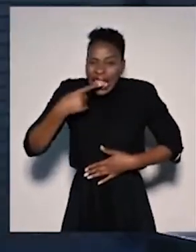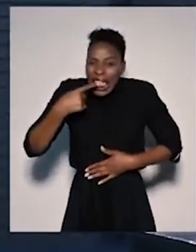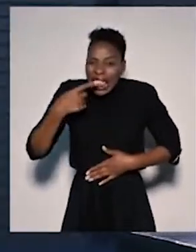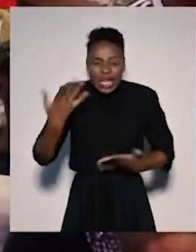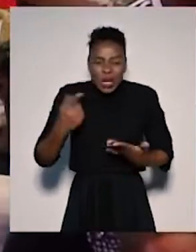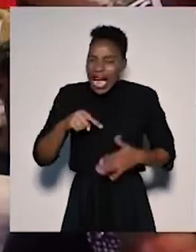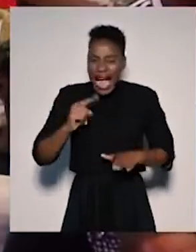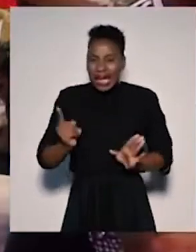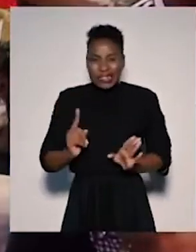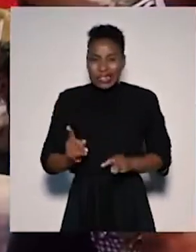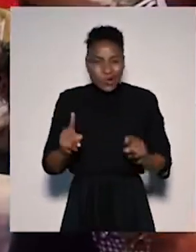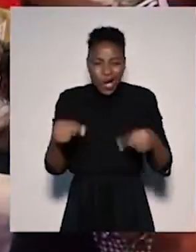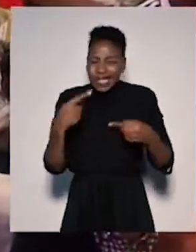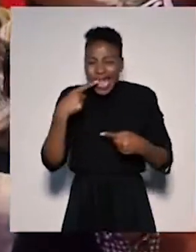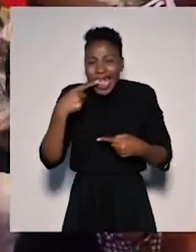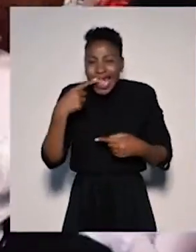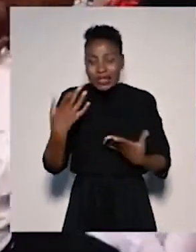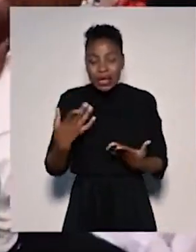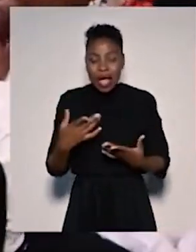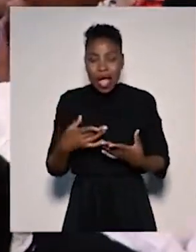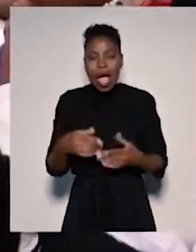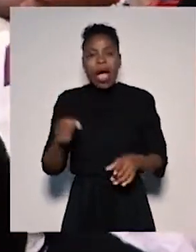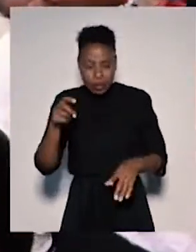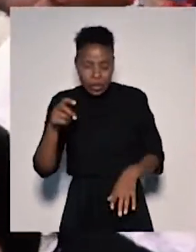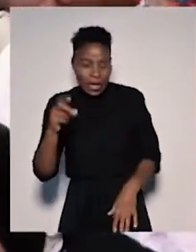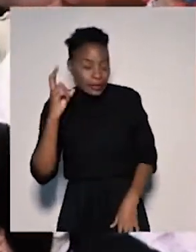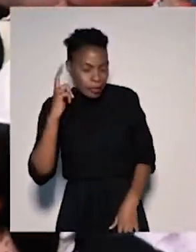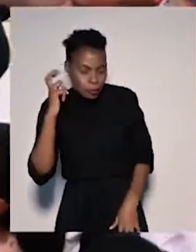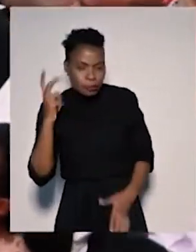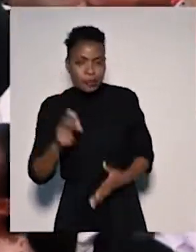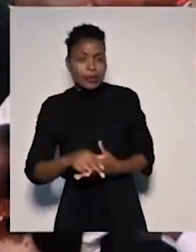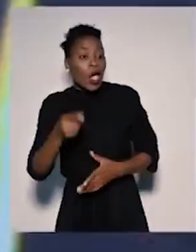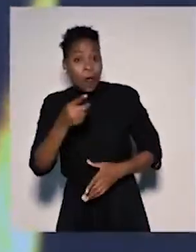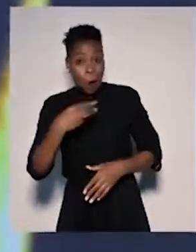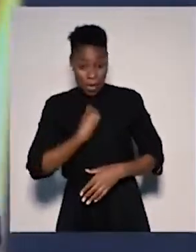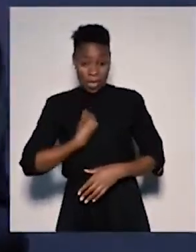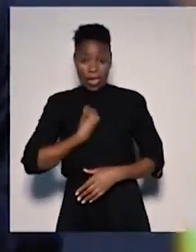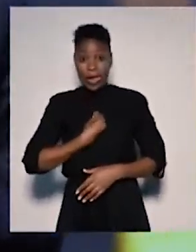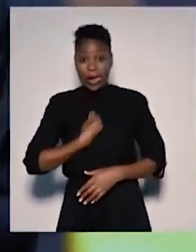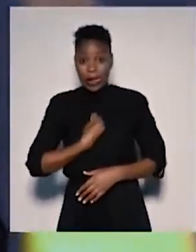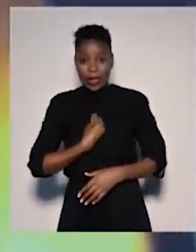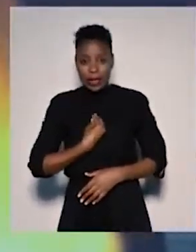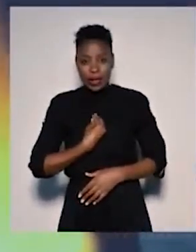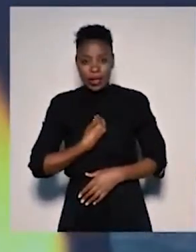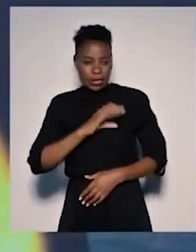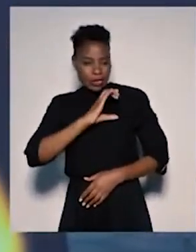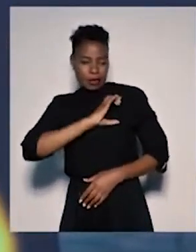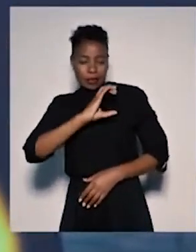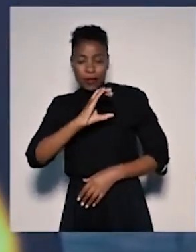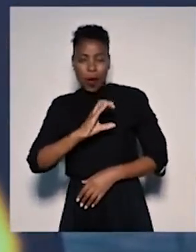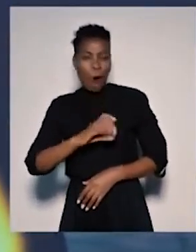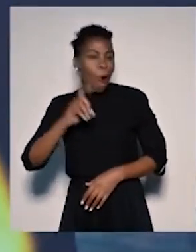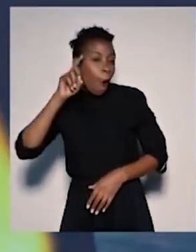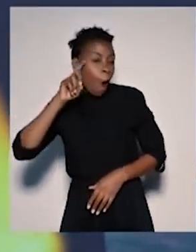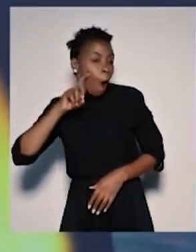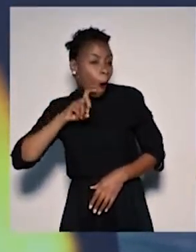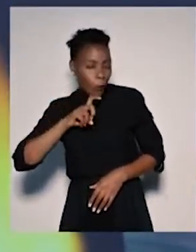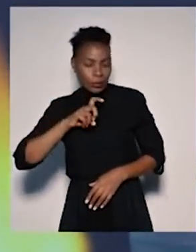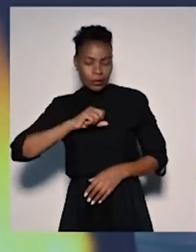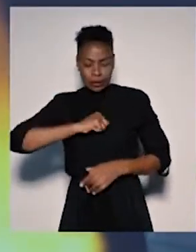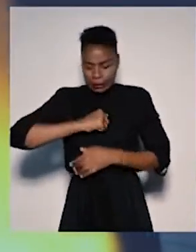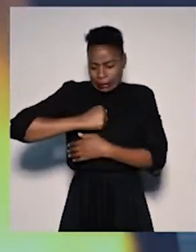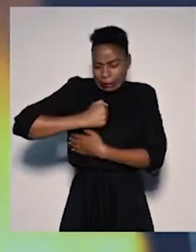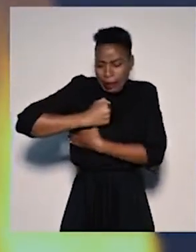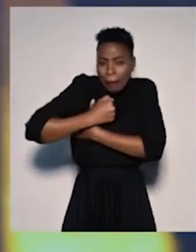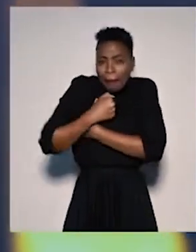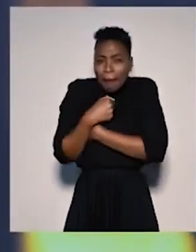Yeah. Watch. So you young Christians, when you see an older Christian adutile makwapeng and you know